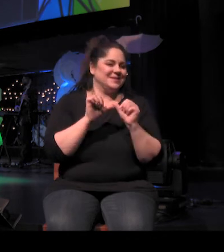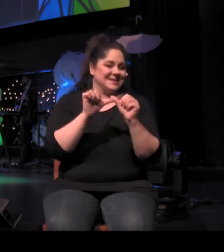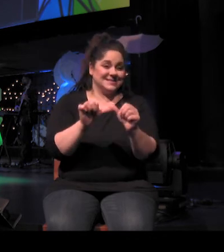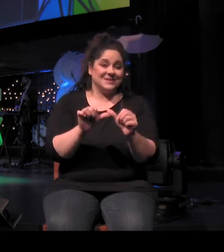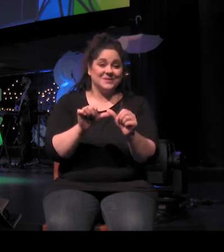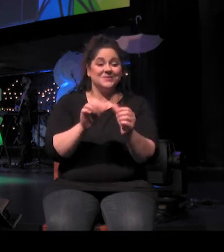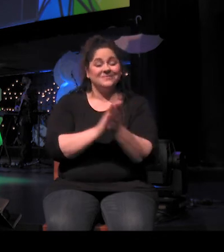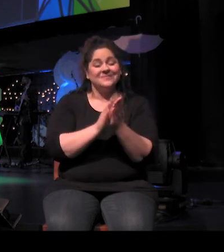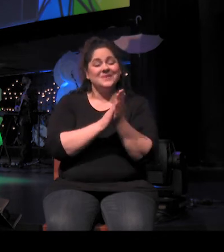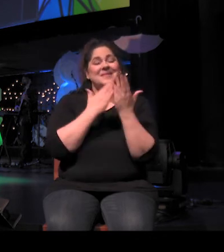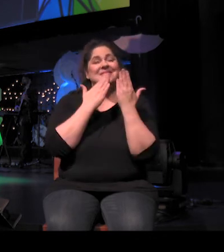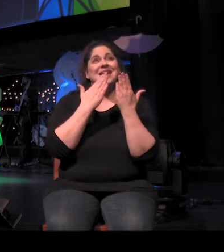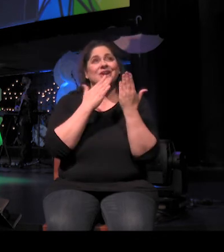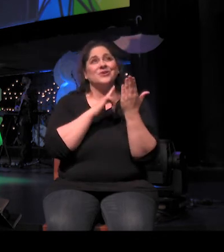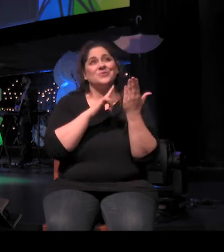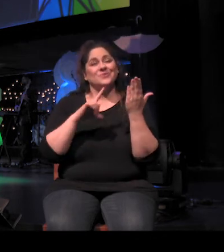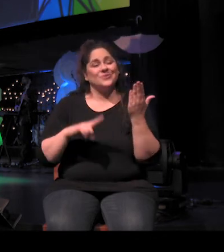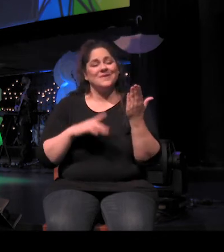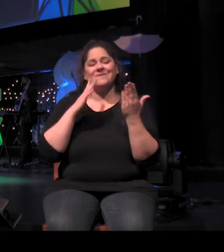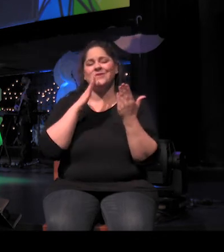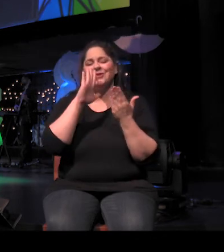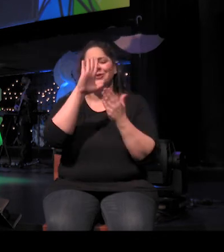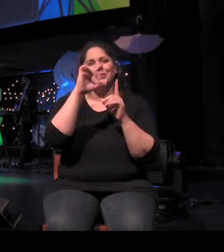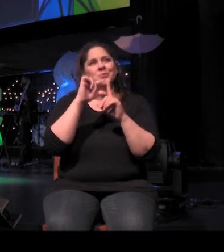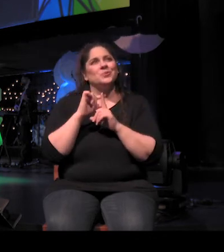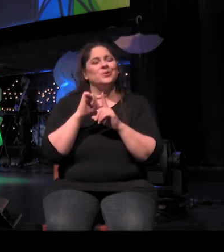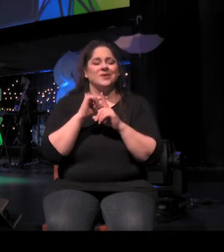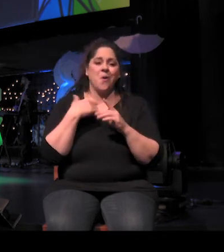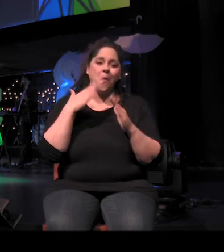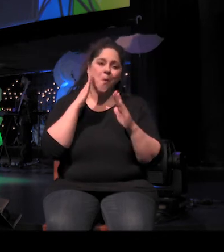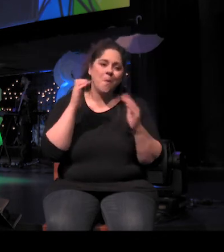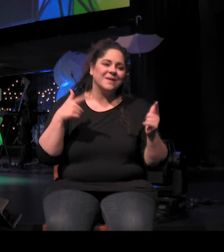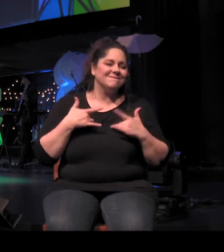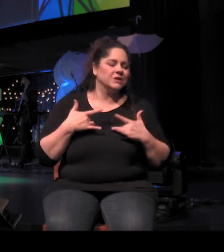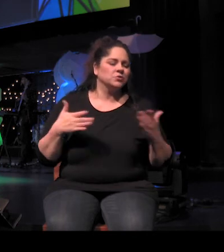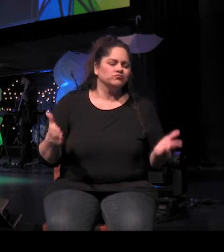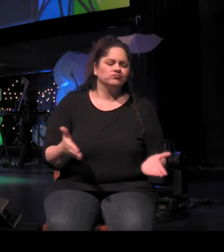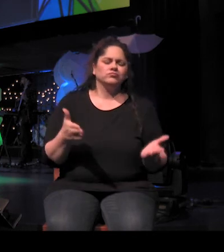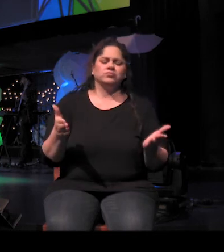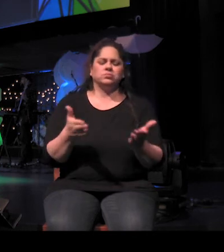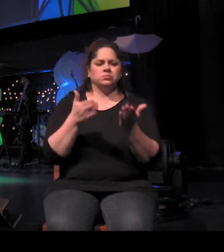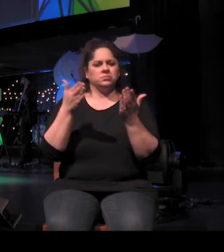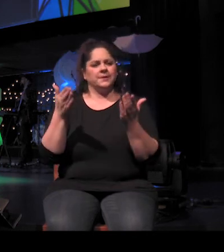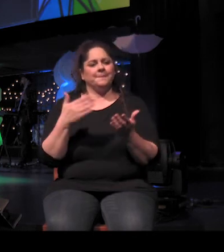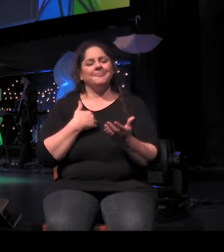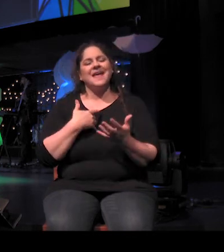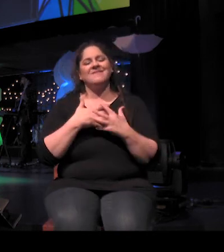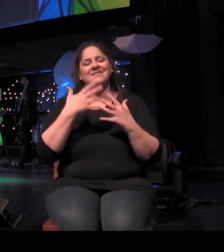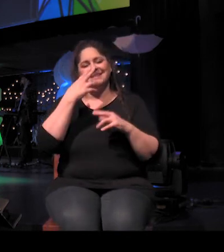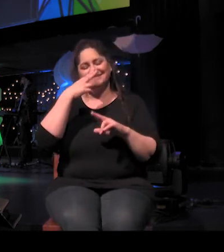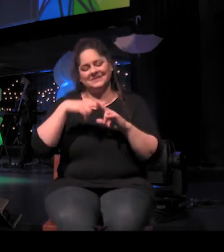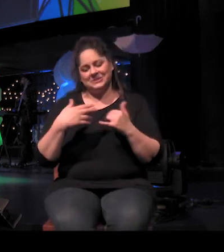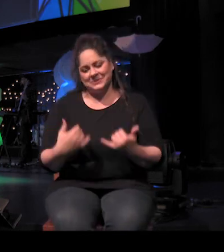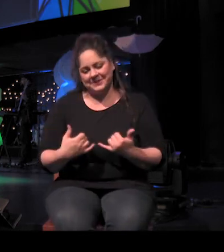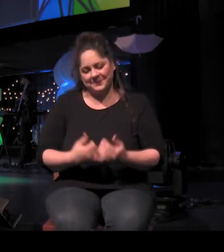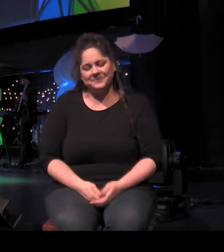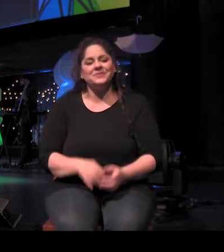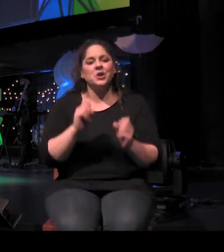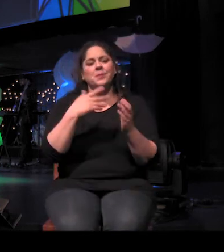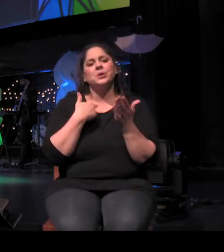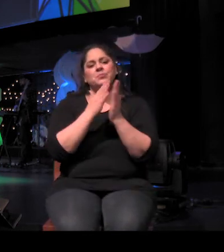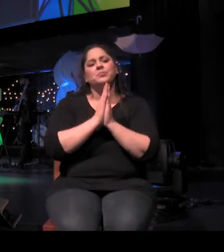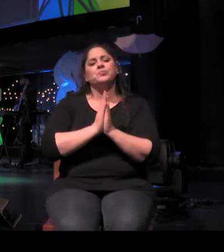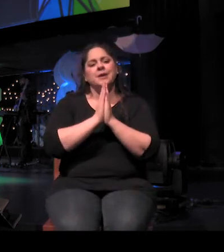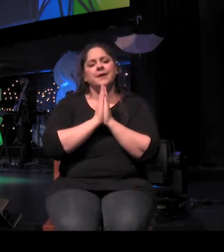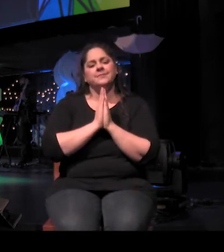word? Oh, I'm serious. I hope that it encourages you and challenges you. We're having a lot of fun today. So let me pray for